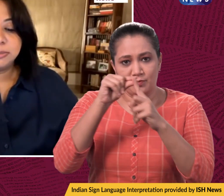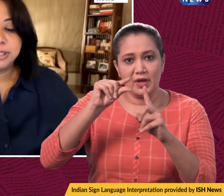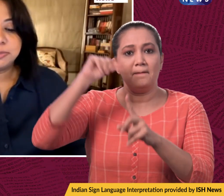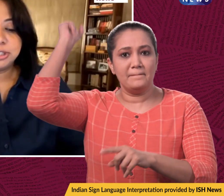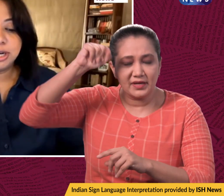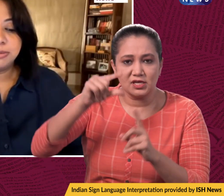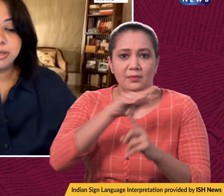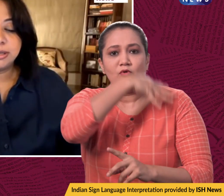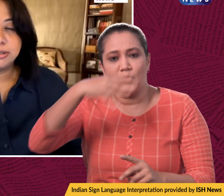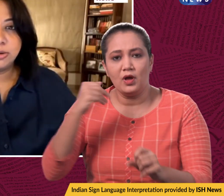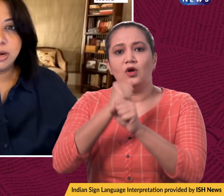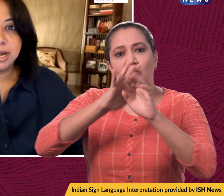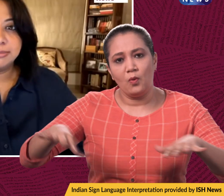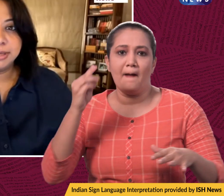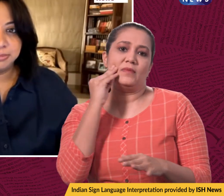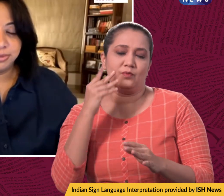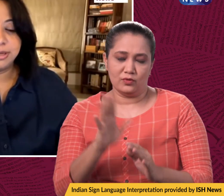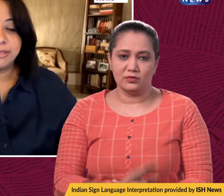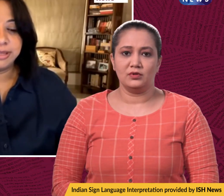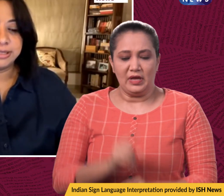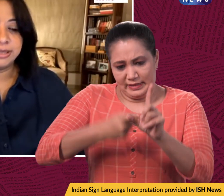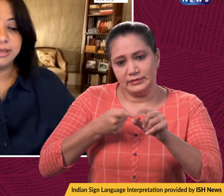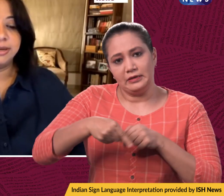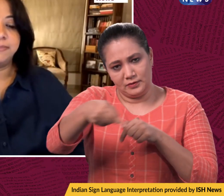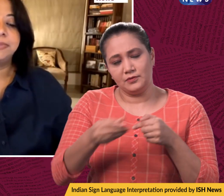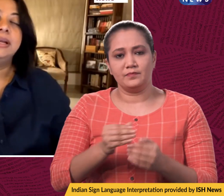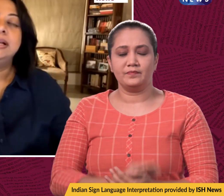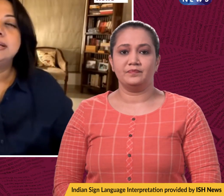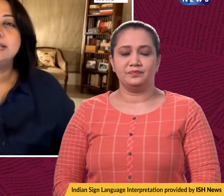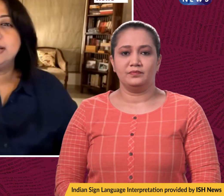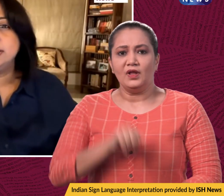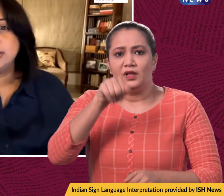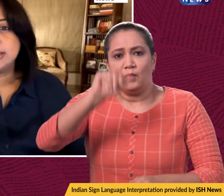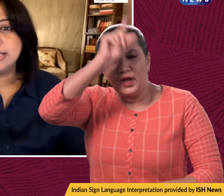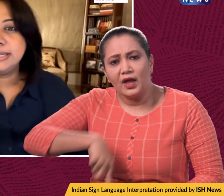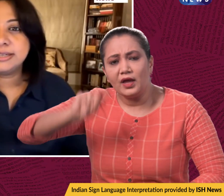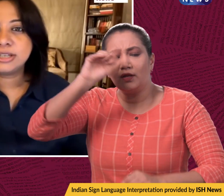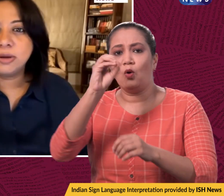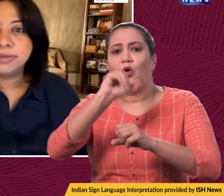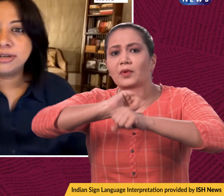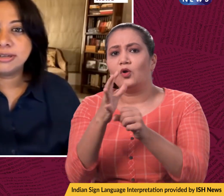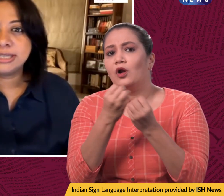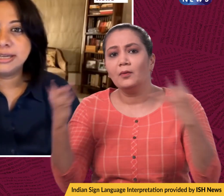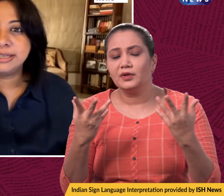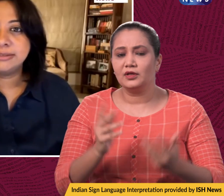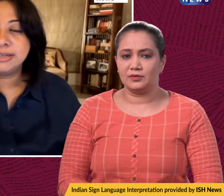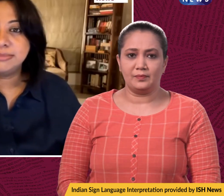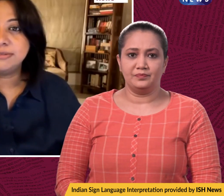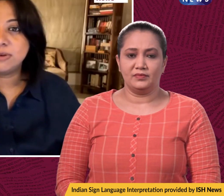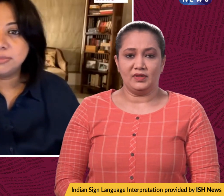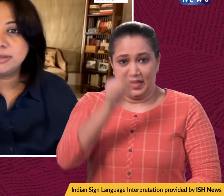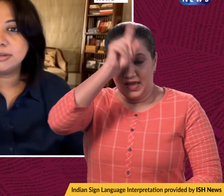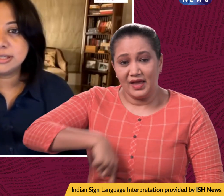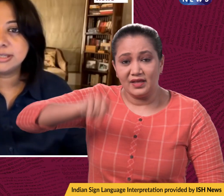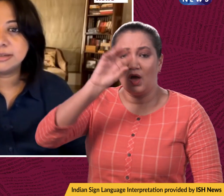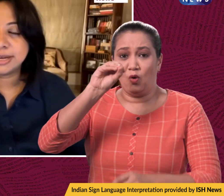held in Uttar Pradesh, Punjab, Uttarakhand, Goa and Manipur this year. Let's take a look at India's Omicron tally. Now, the number